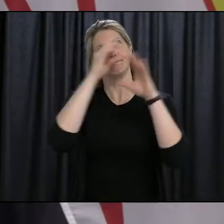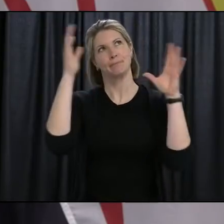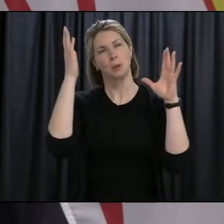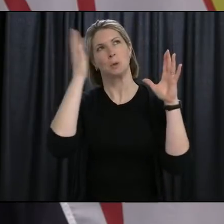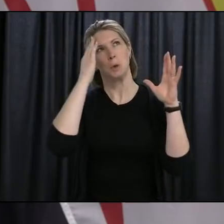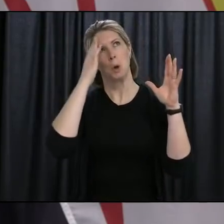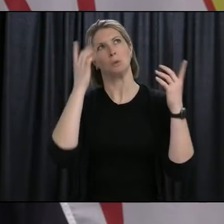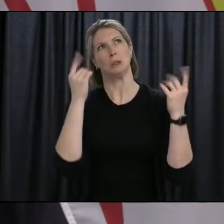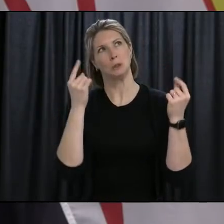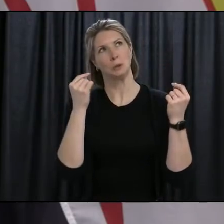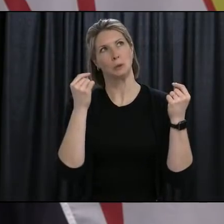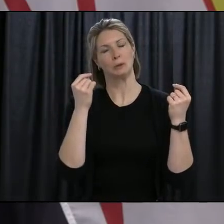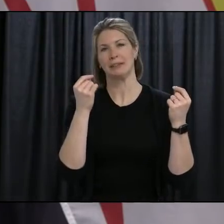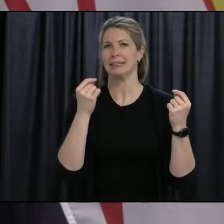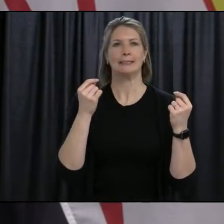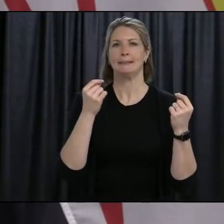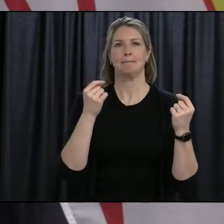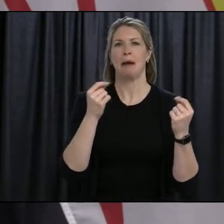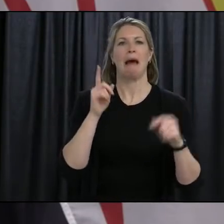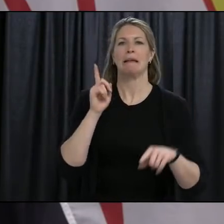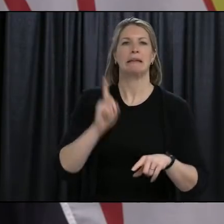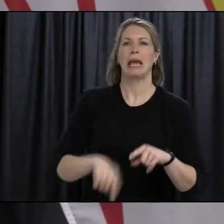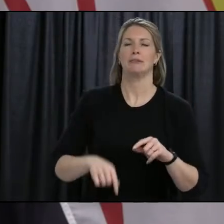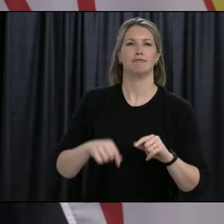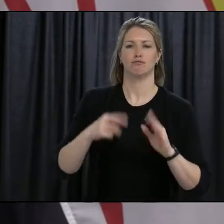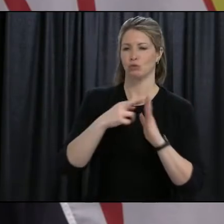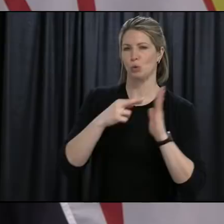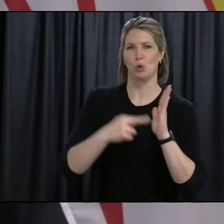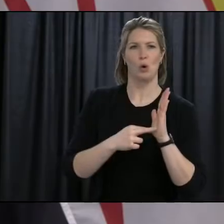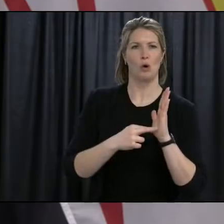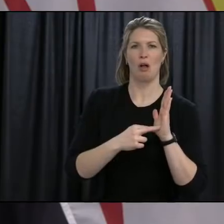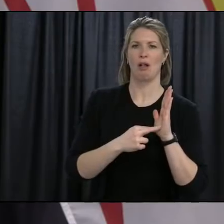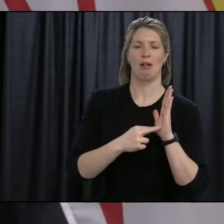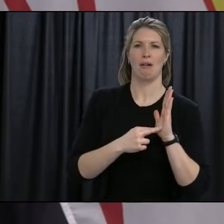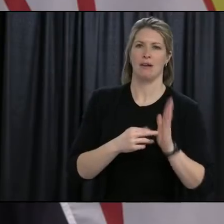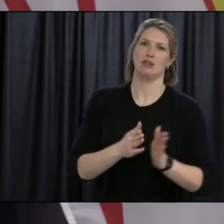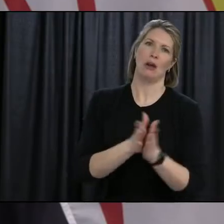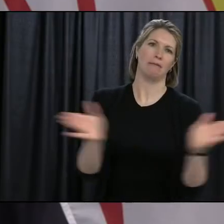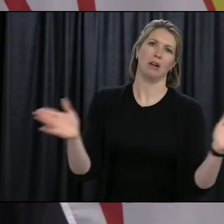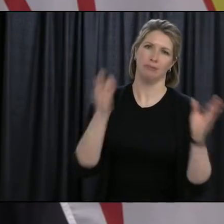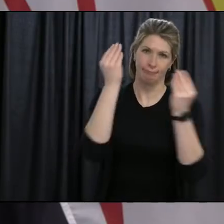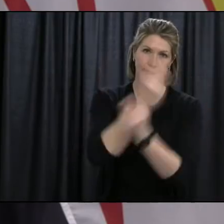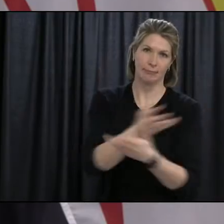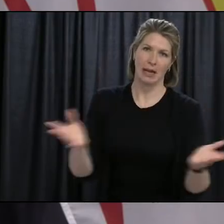we can come up with overnight. So we'll have to take those on a case-by-case basis, I guess.